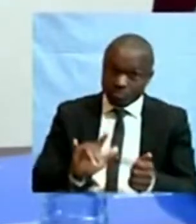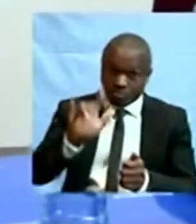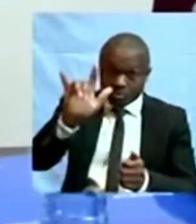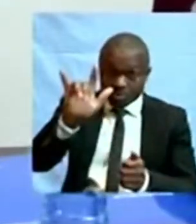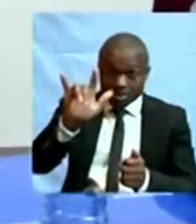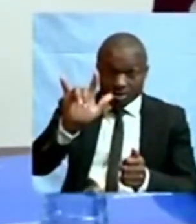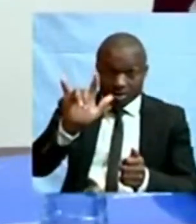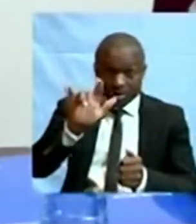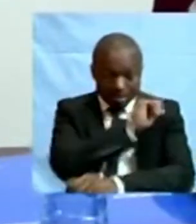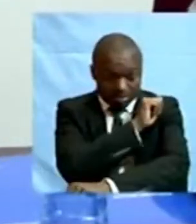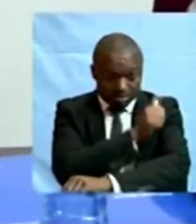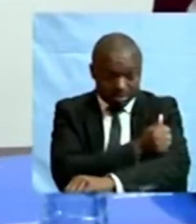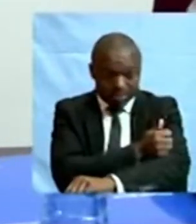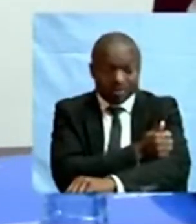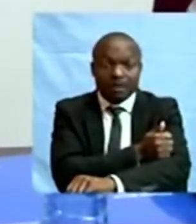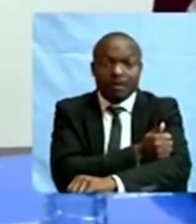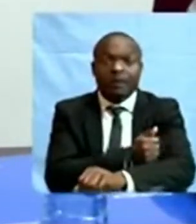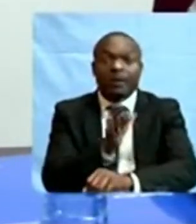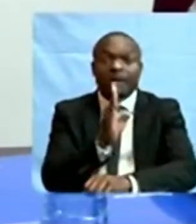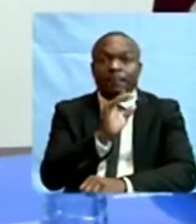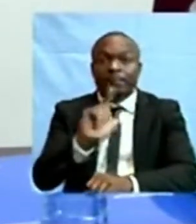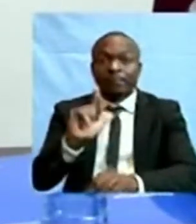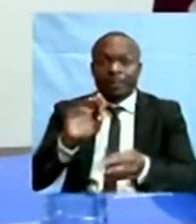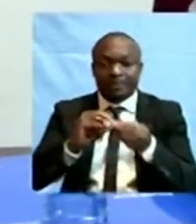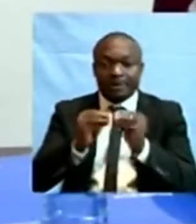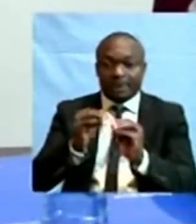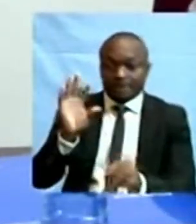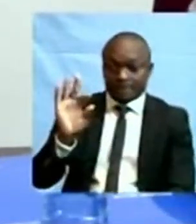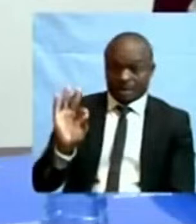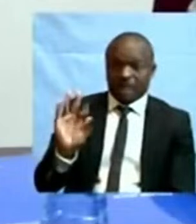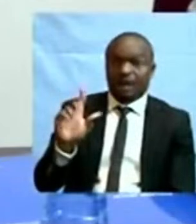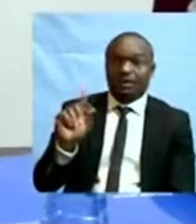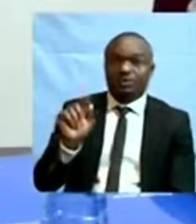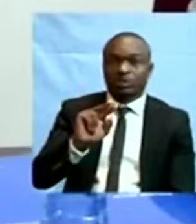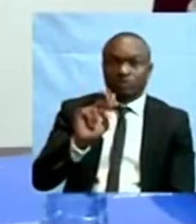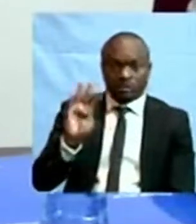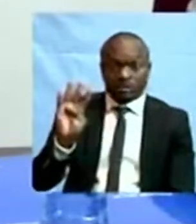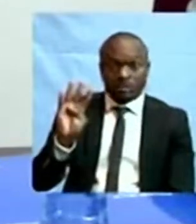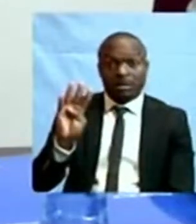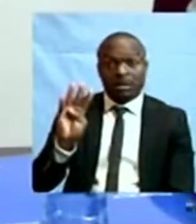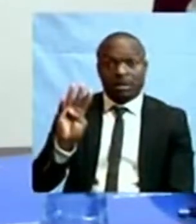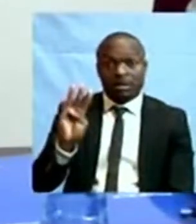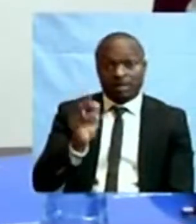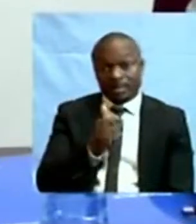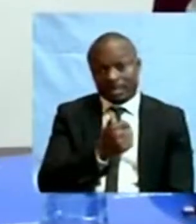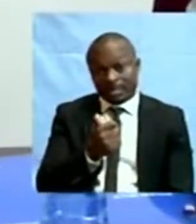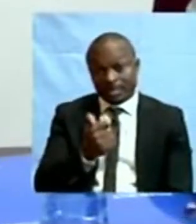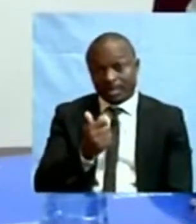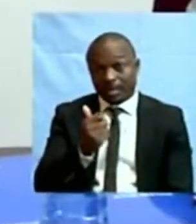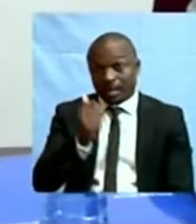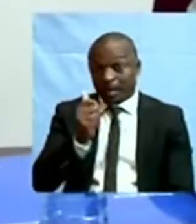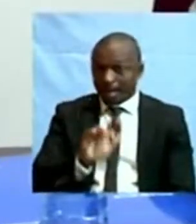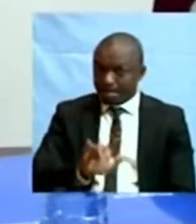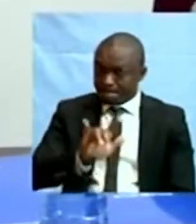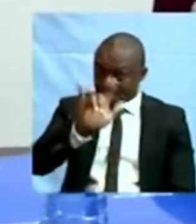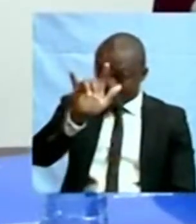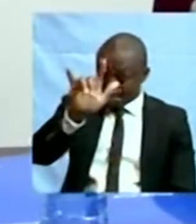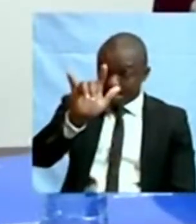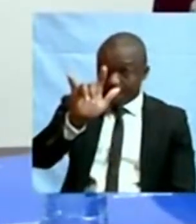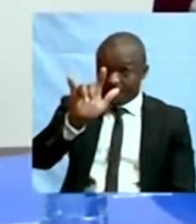Amendment Bill 9 of 2024, and Civil Aviation Amendment Bill